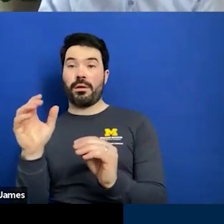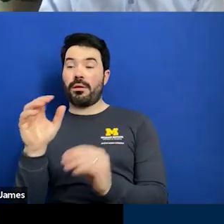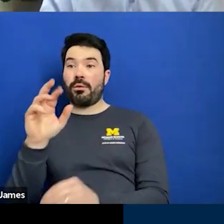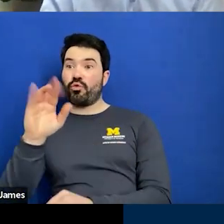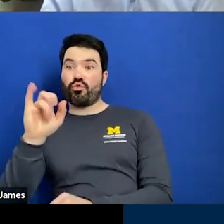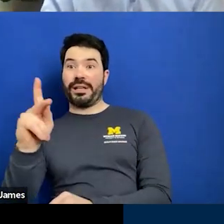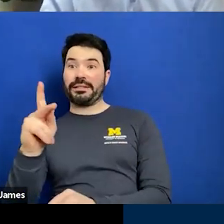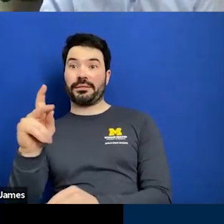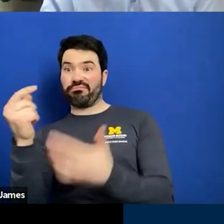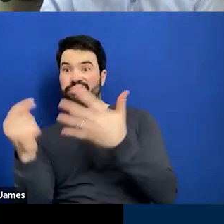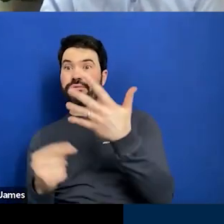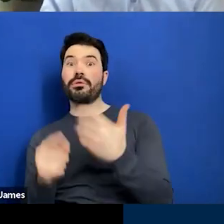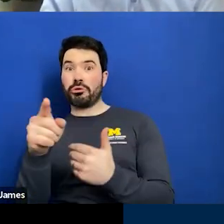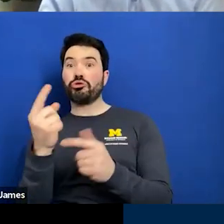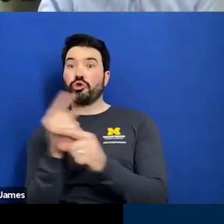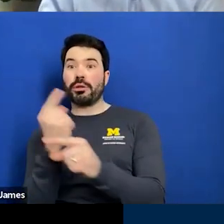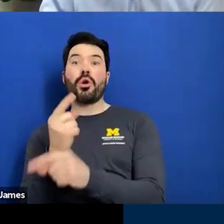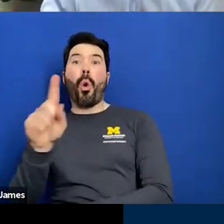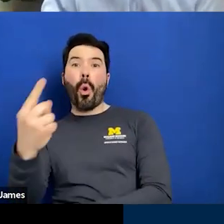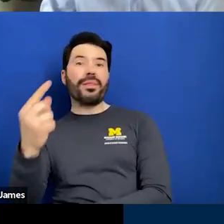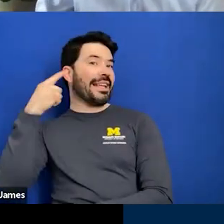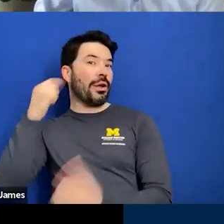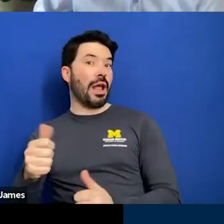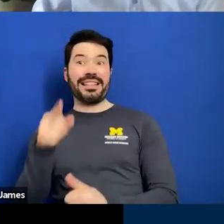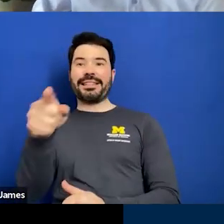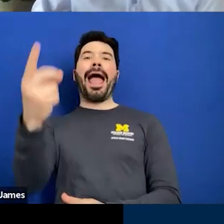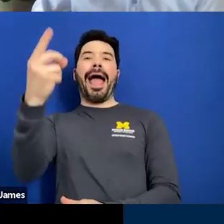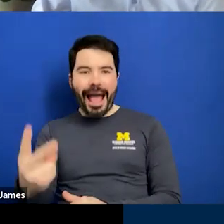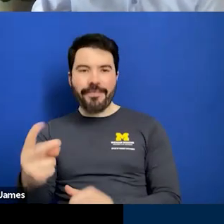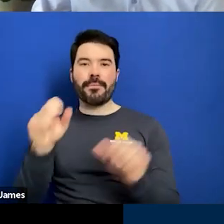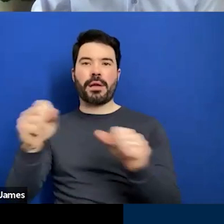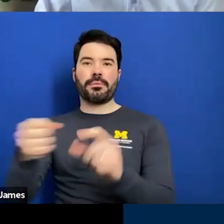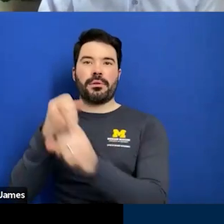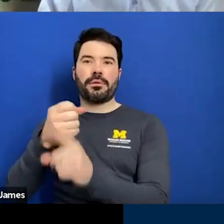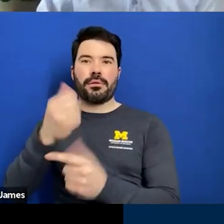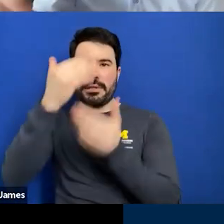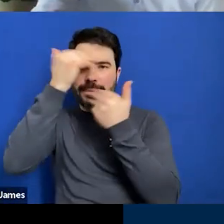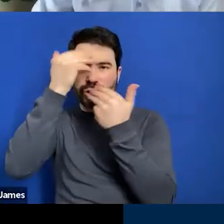hearing treatment. So what I do when I talk to patients is